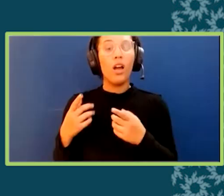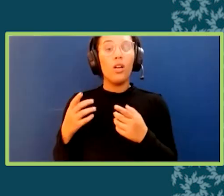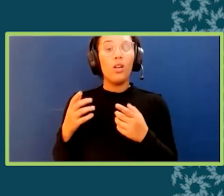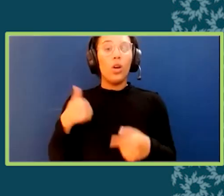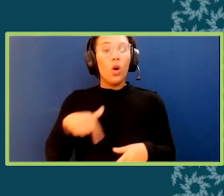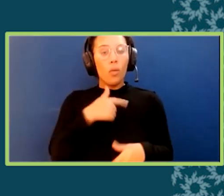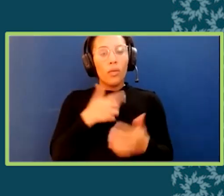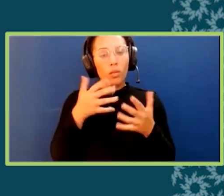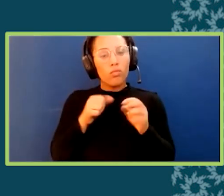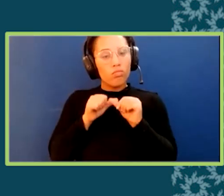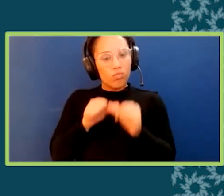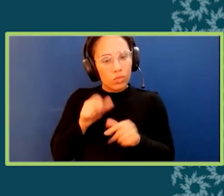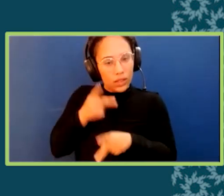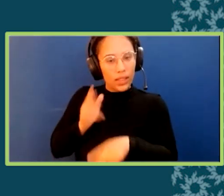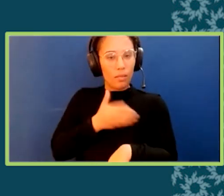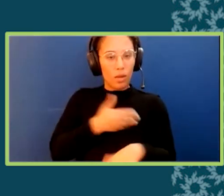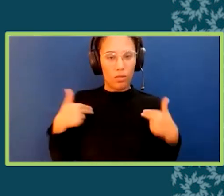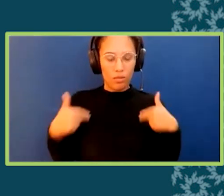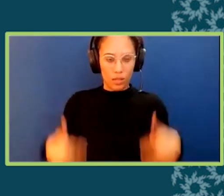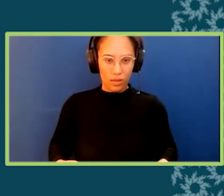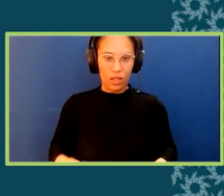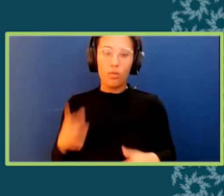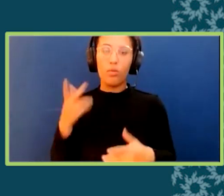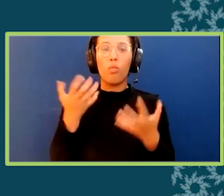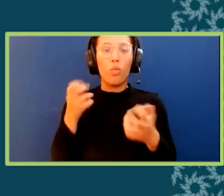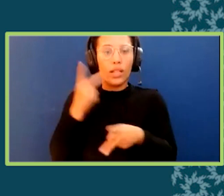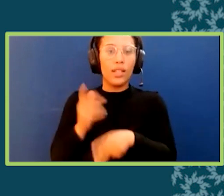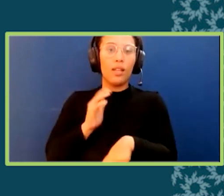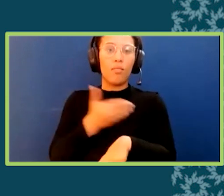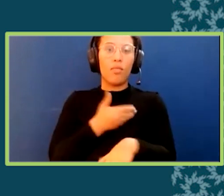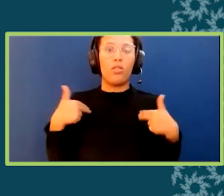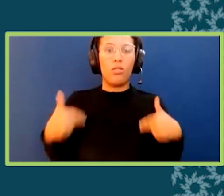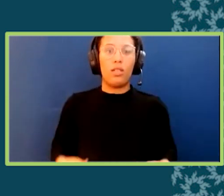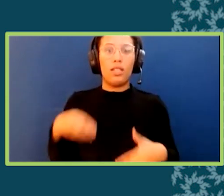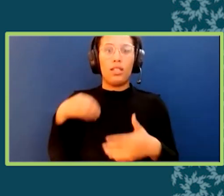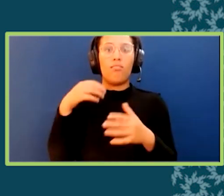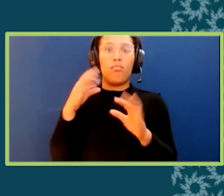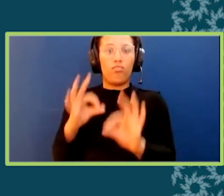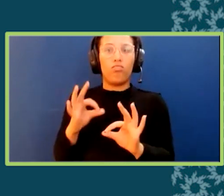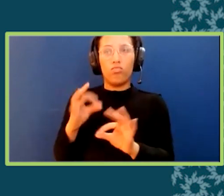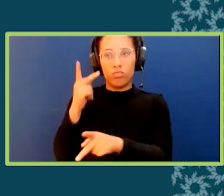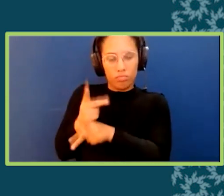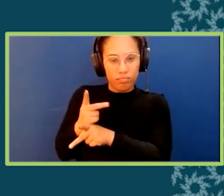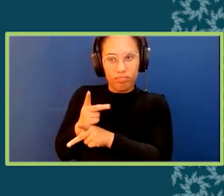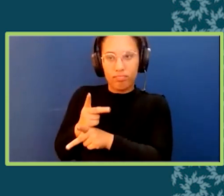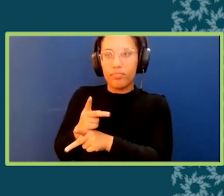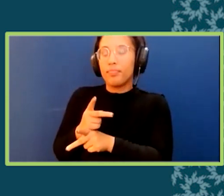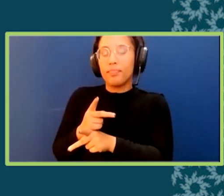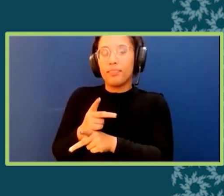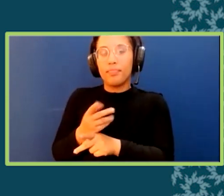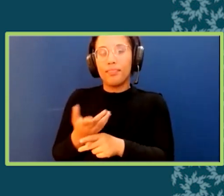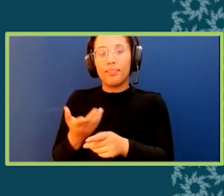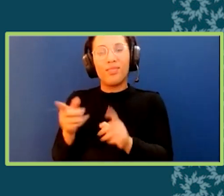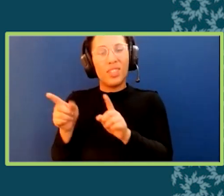same mistake. May not be around racialized topics, but remember that in the